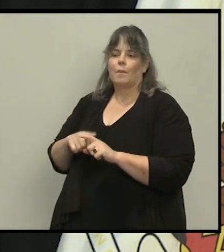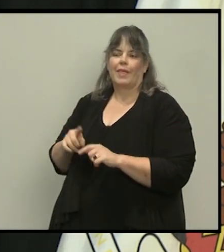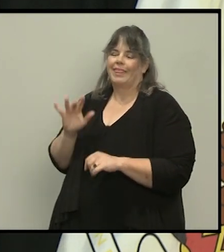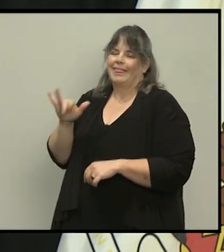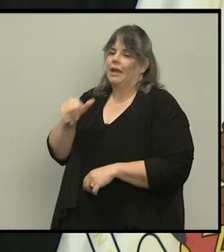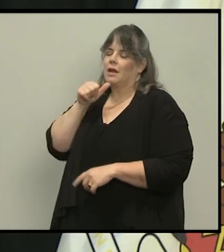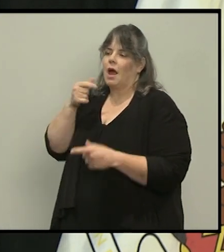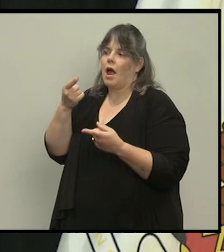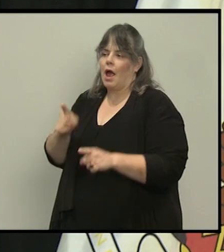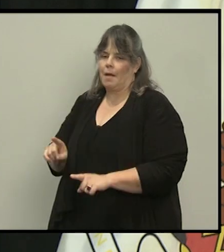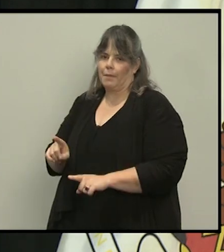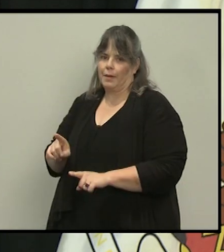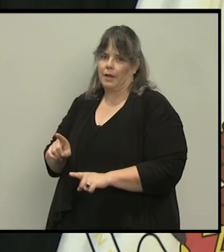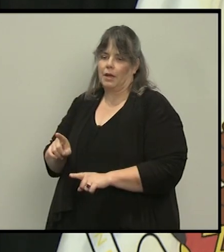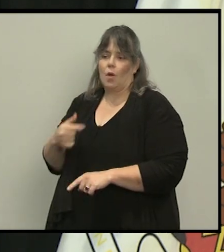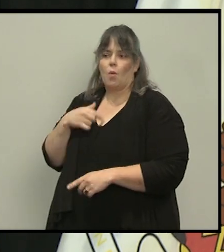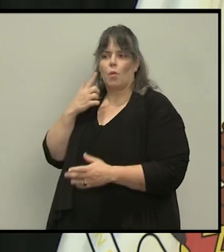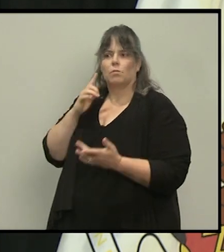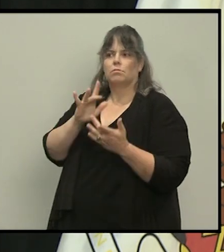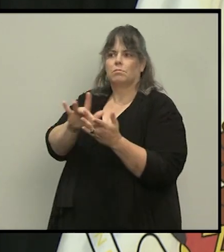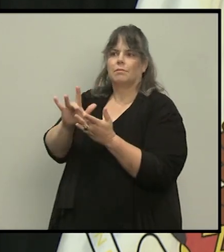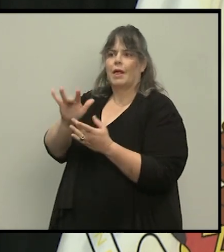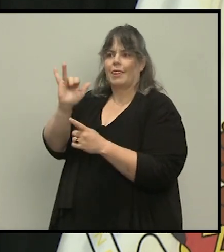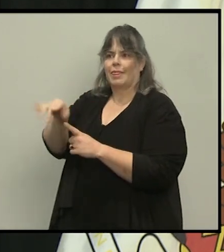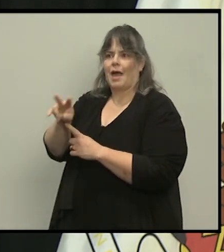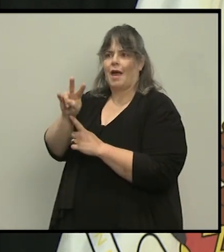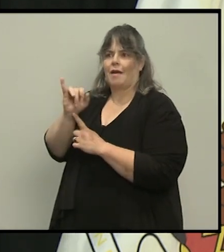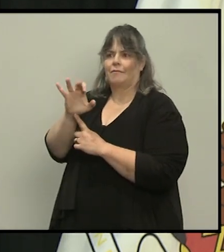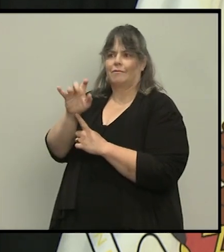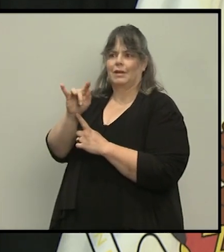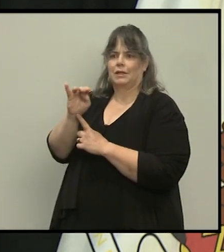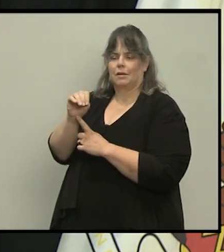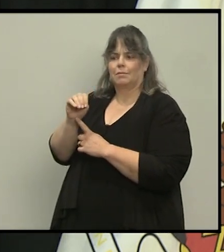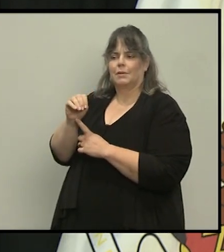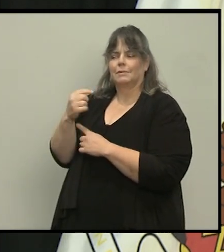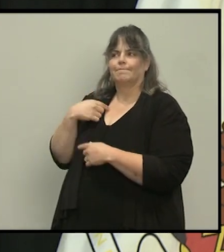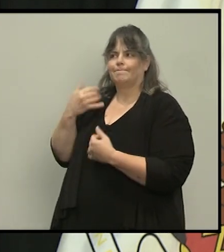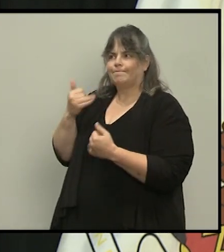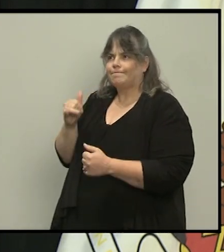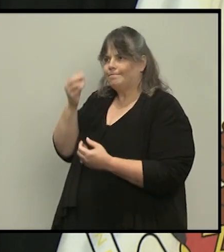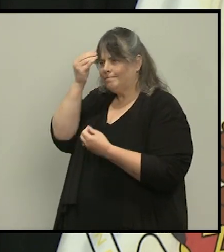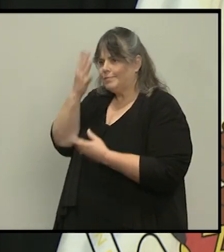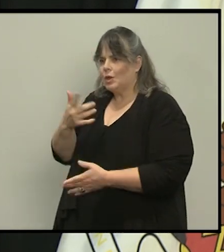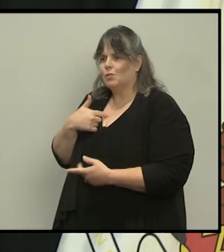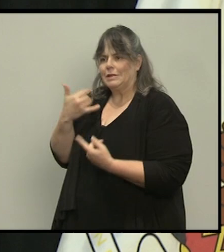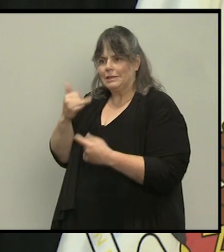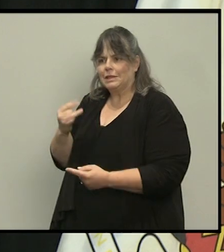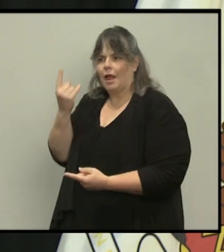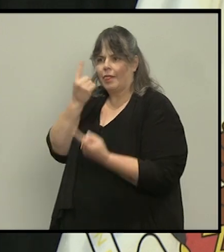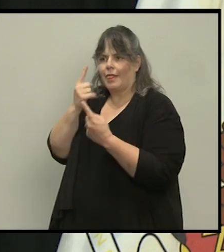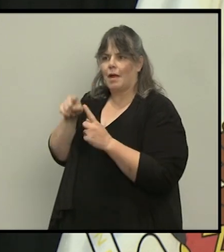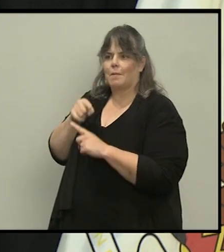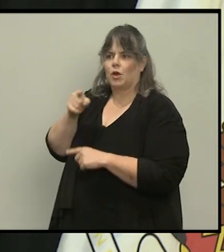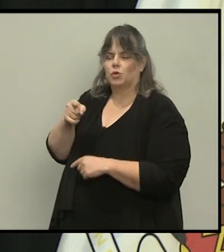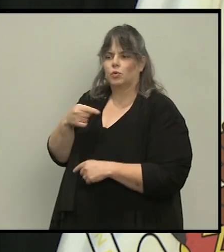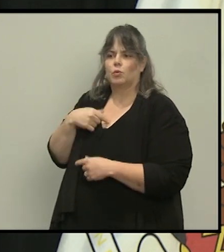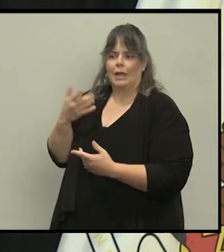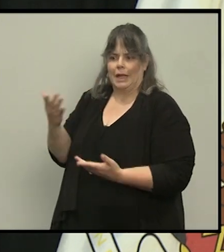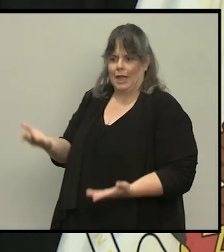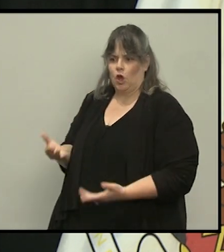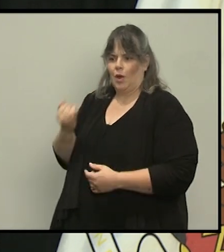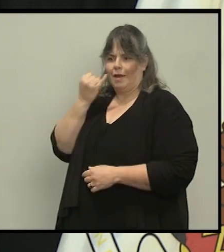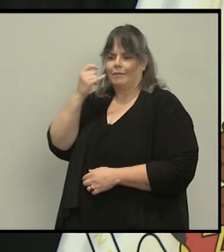just want to reach out to those victims and their families to say we are still thinking about you and we are there if you need